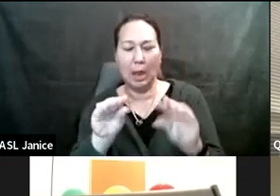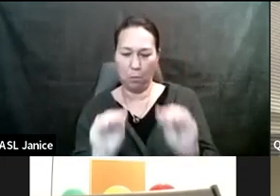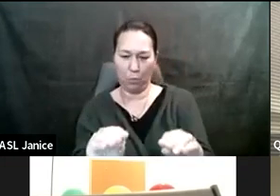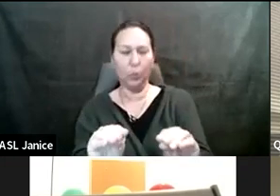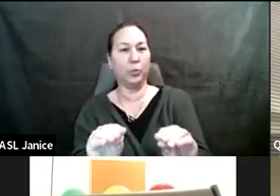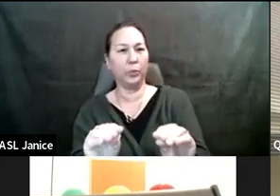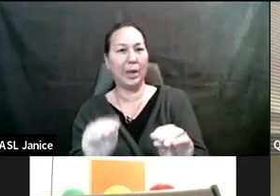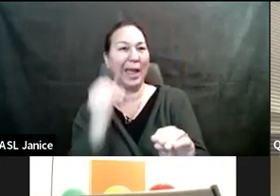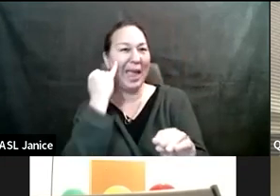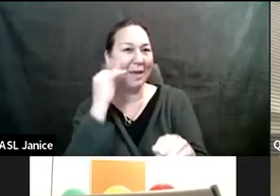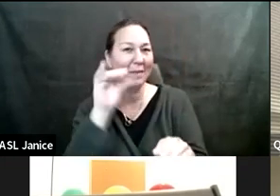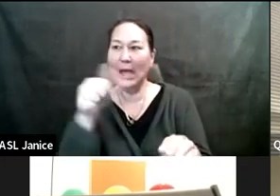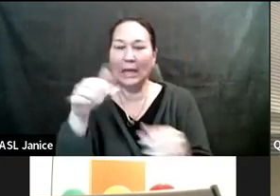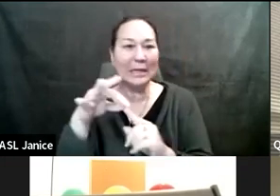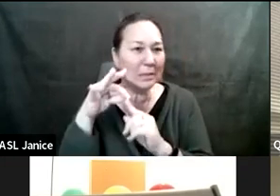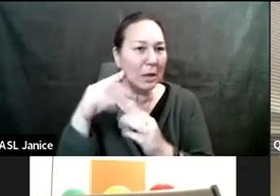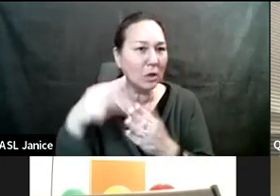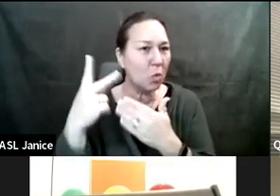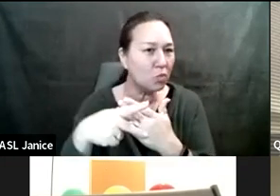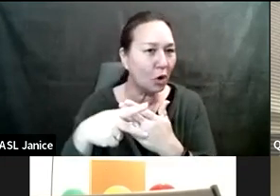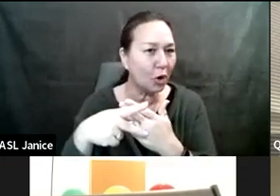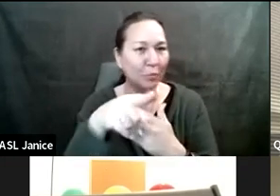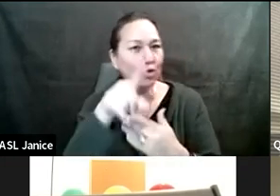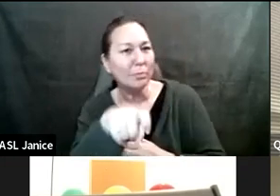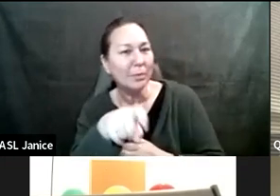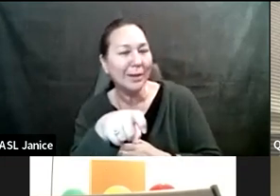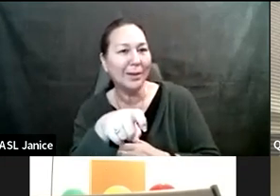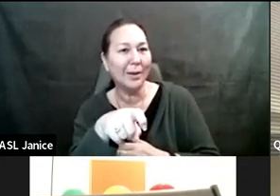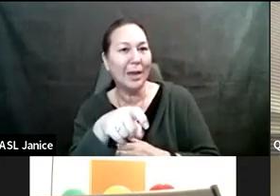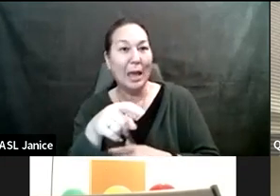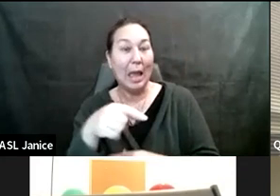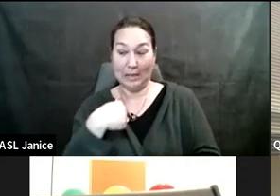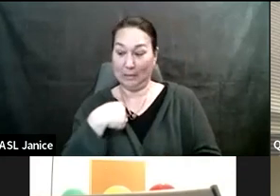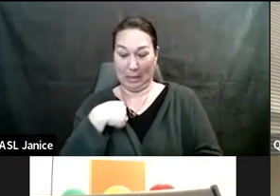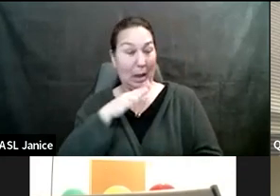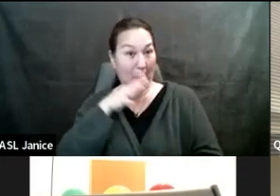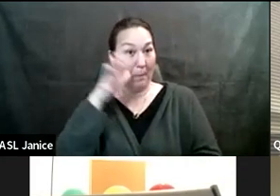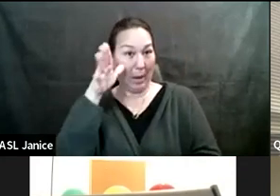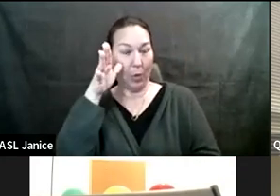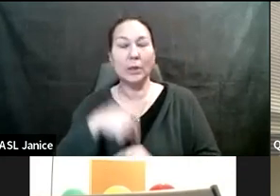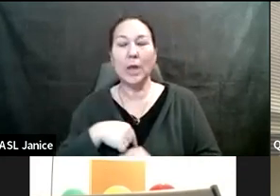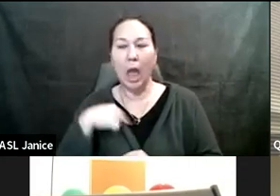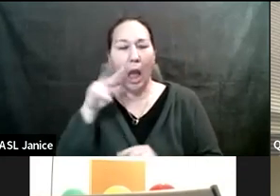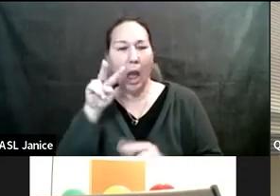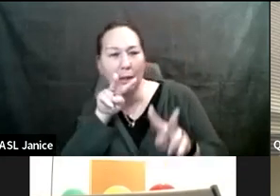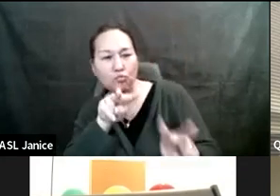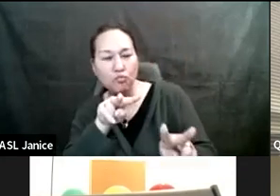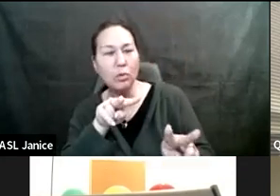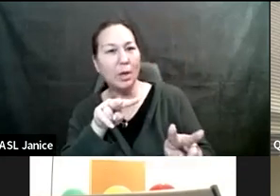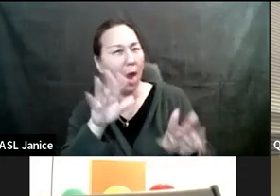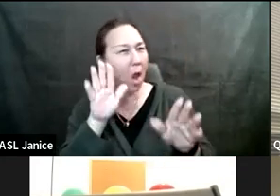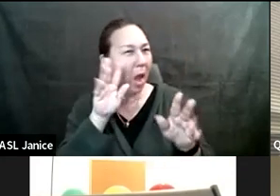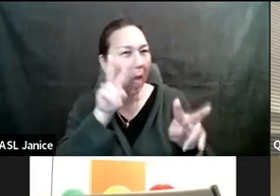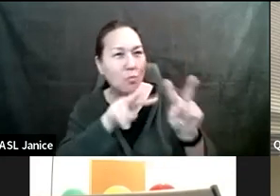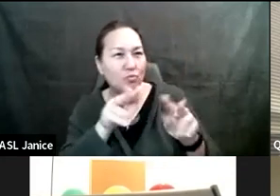if any special programs are needed so as a parent I'm able to follow it it's it's we hope families feel like it's much more user friendly this year